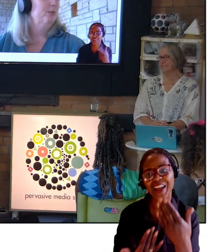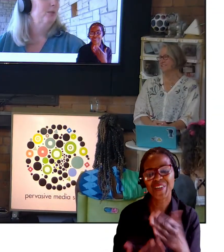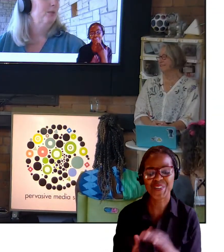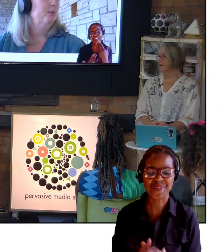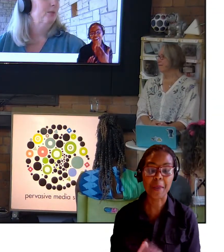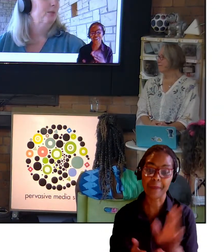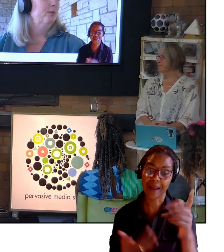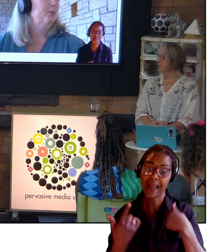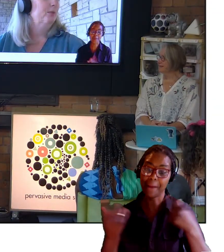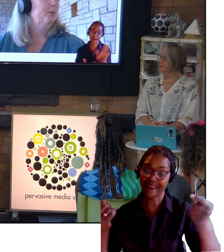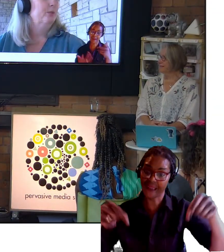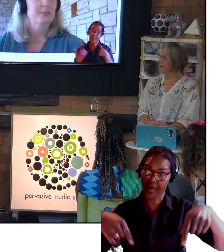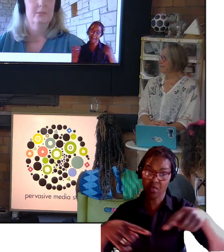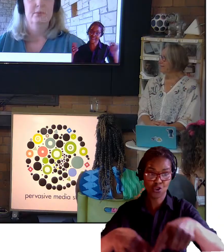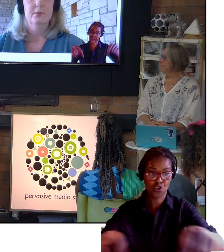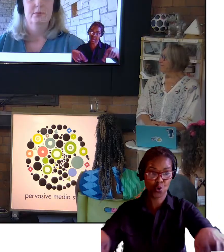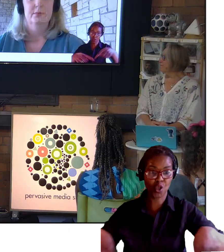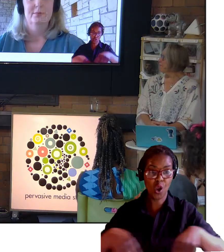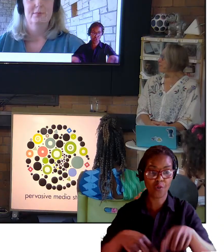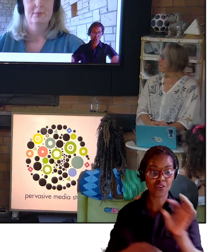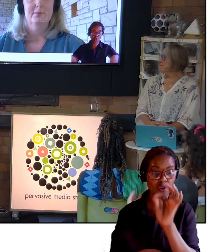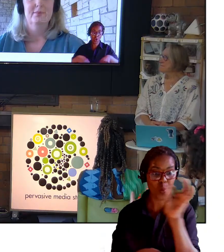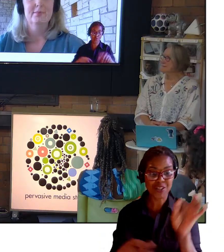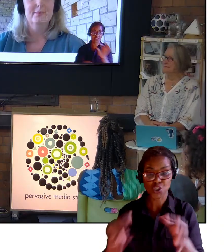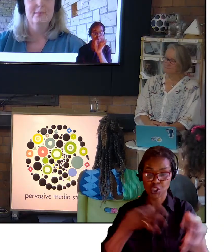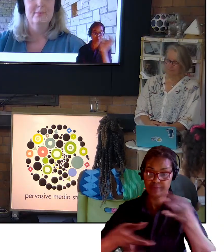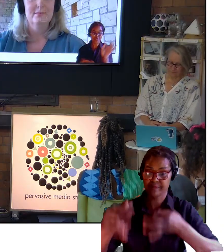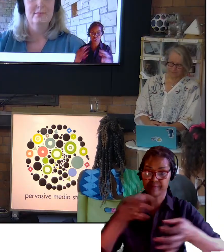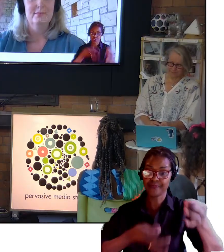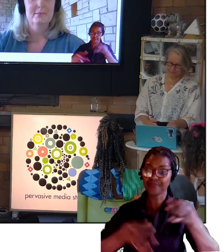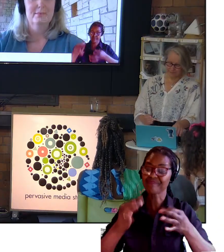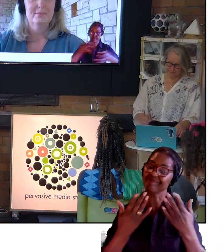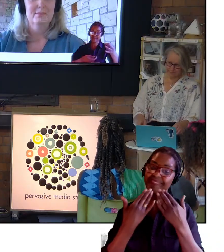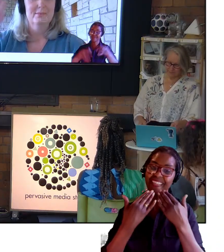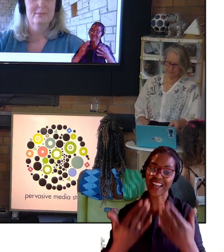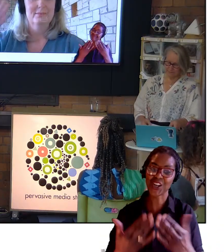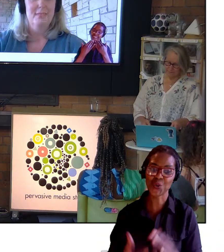for questions, but thank you. All right.